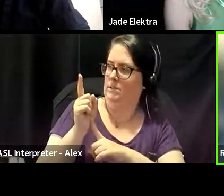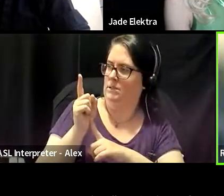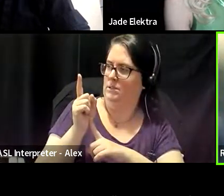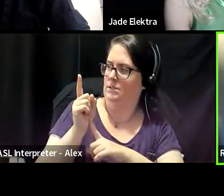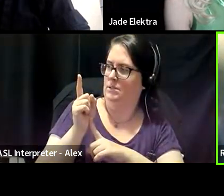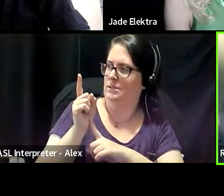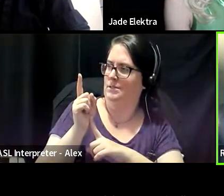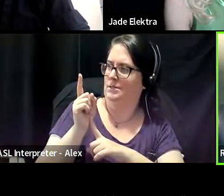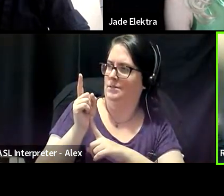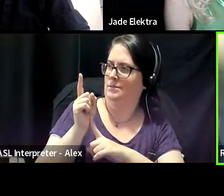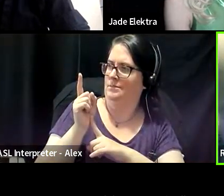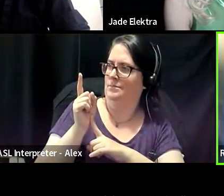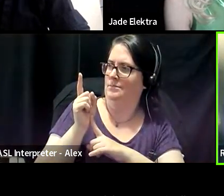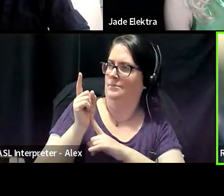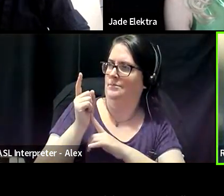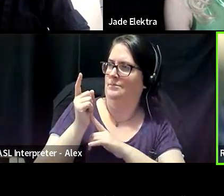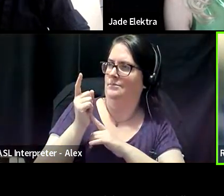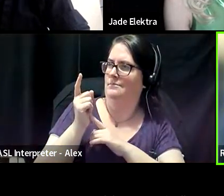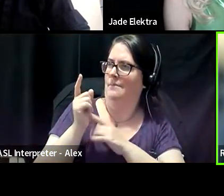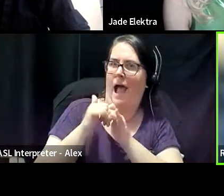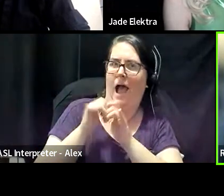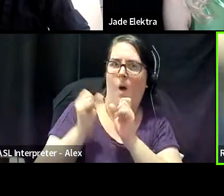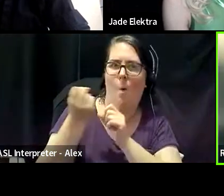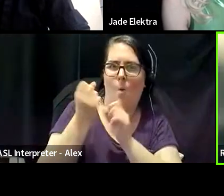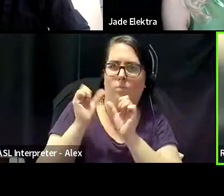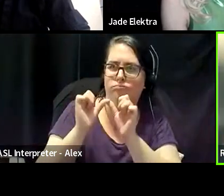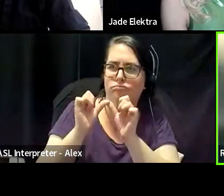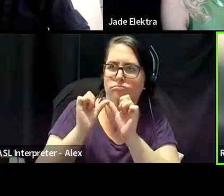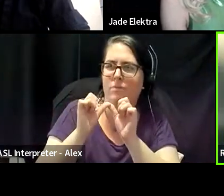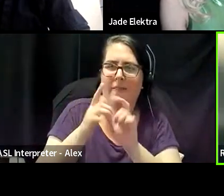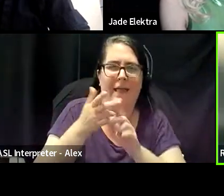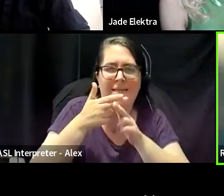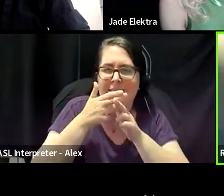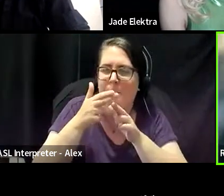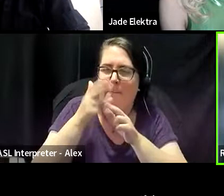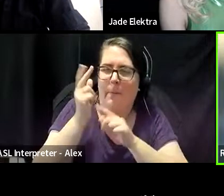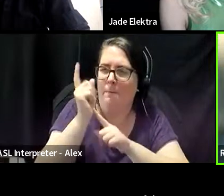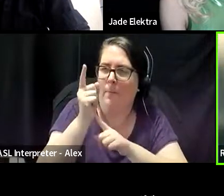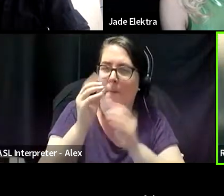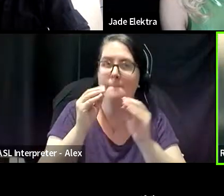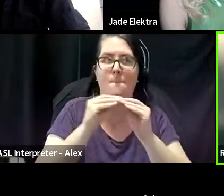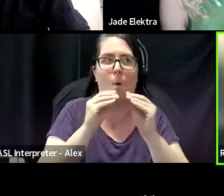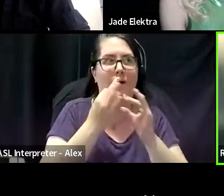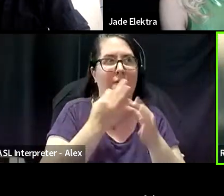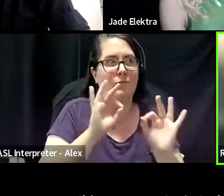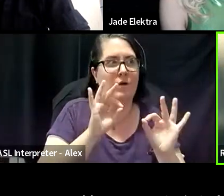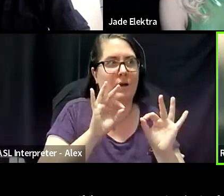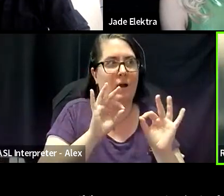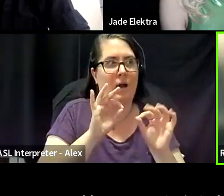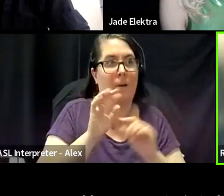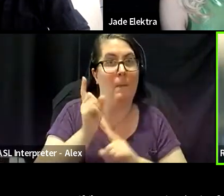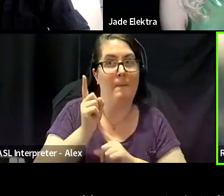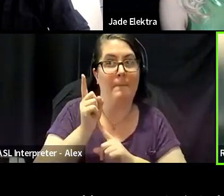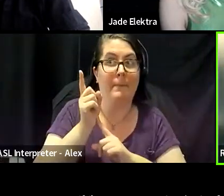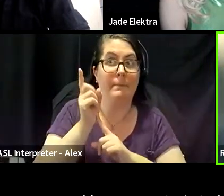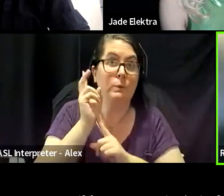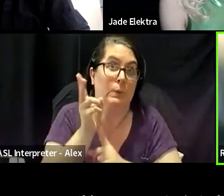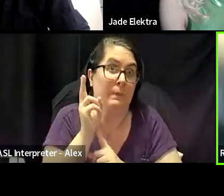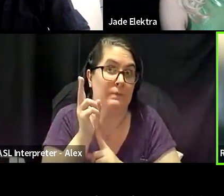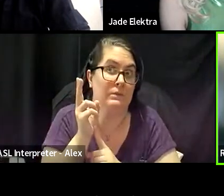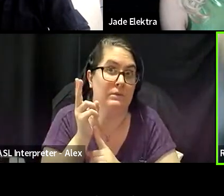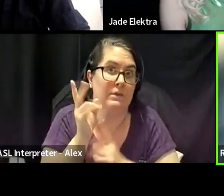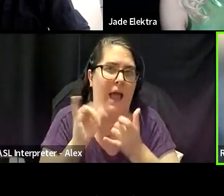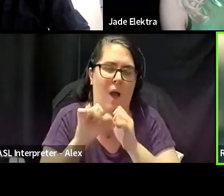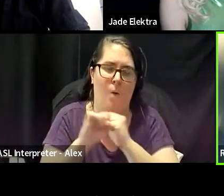or what is that, if that temporary moment of more freedom in drag could exist, what would it mean for us to like elongate